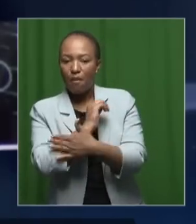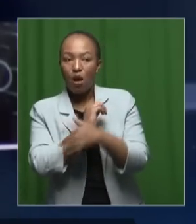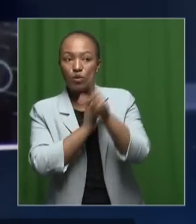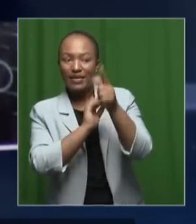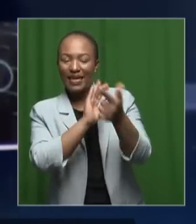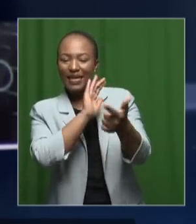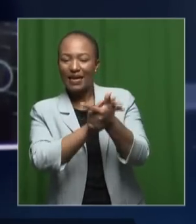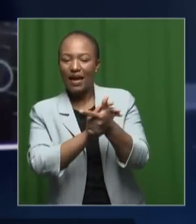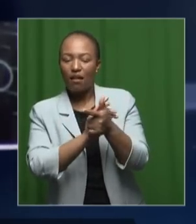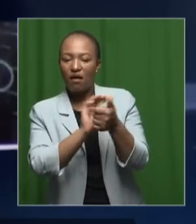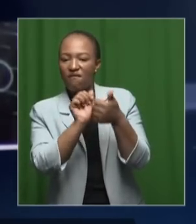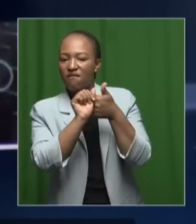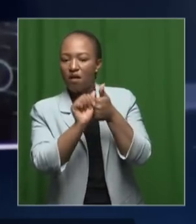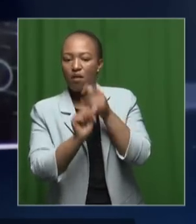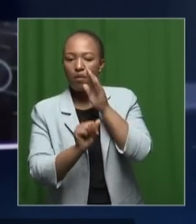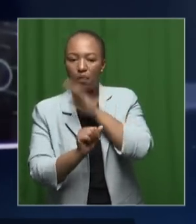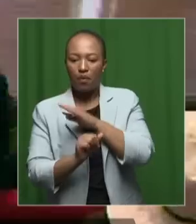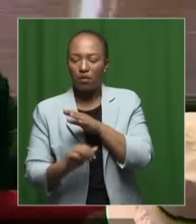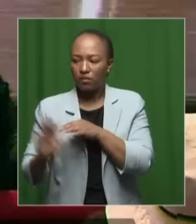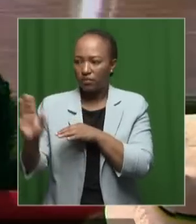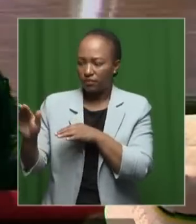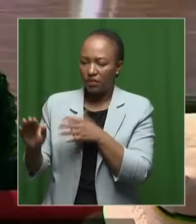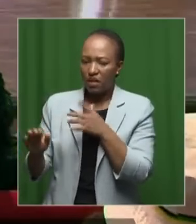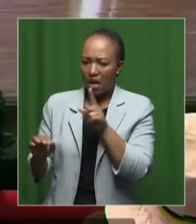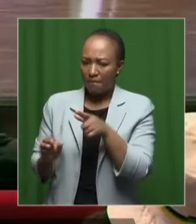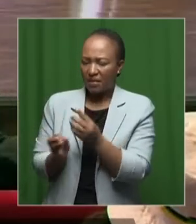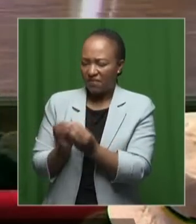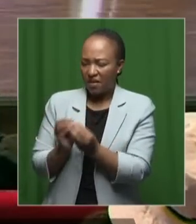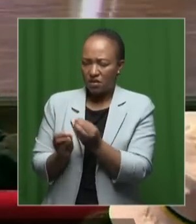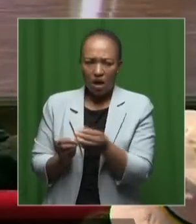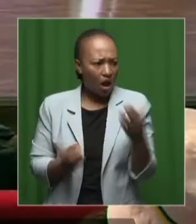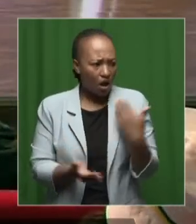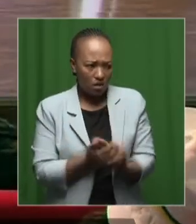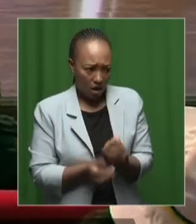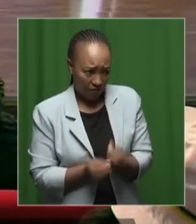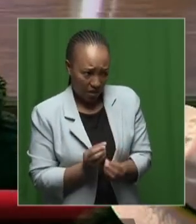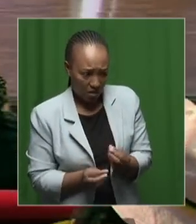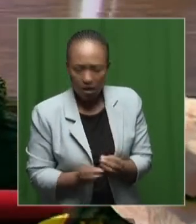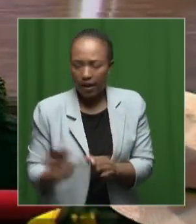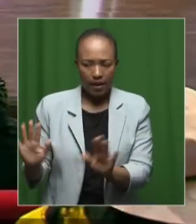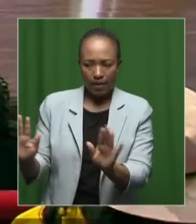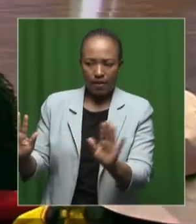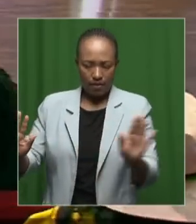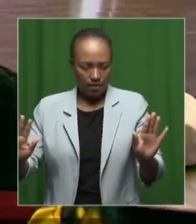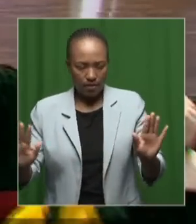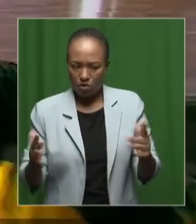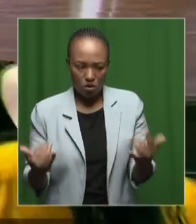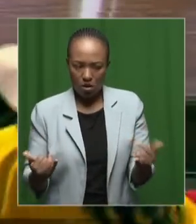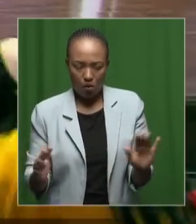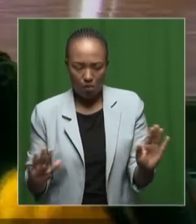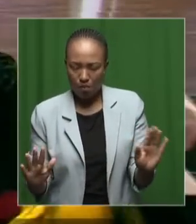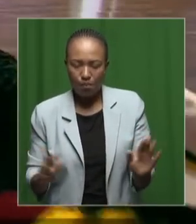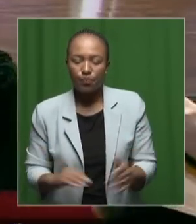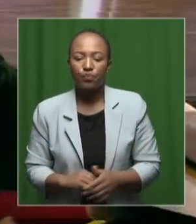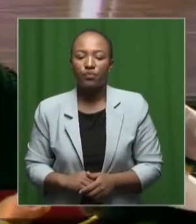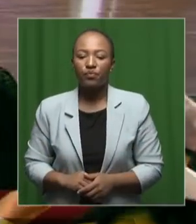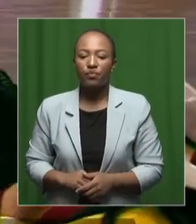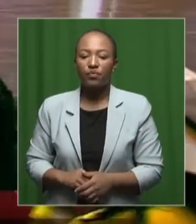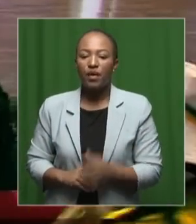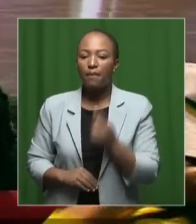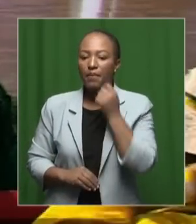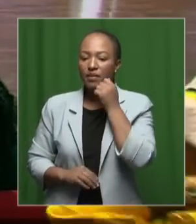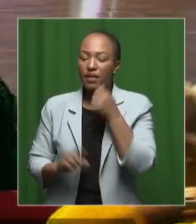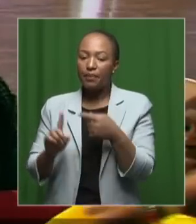our borders, and that needs to stop. I have to correct this, Sakina. No, not now. Mr. Ruiz? Yes. And